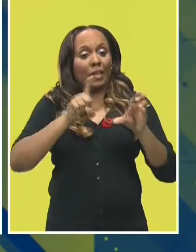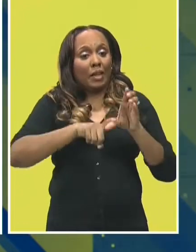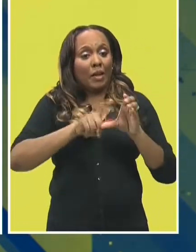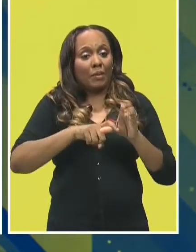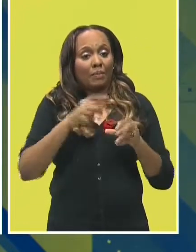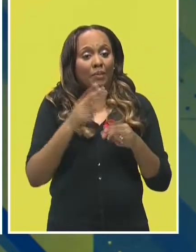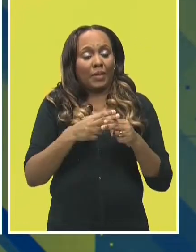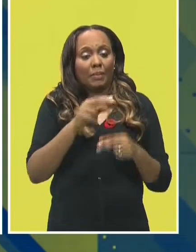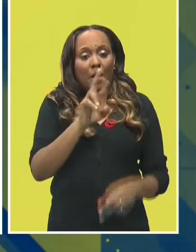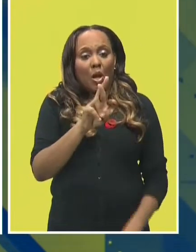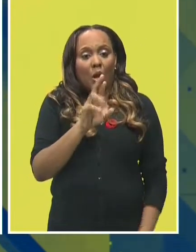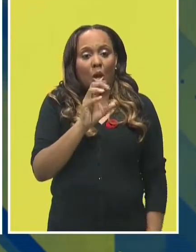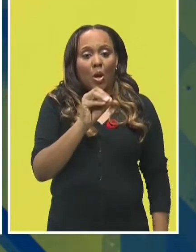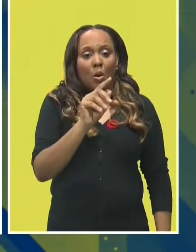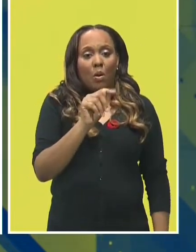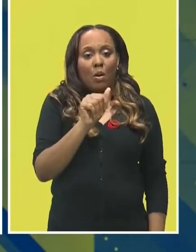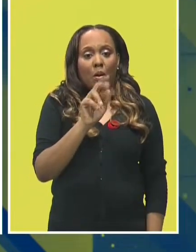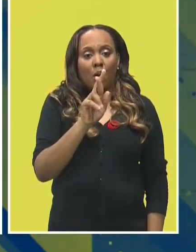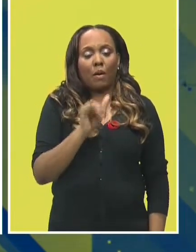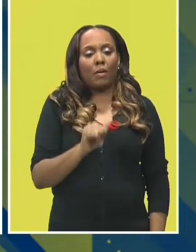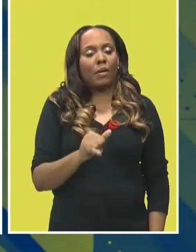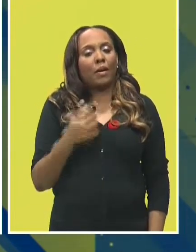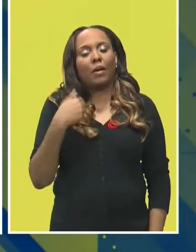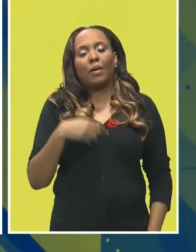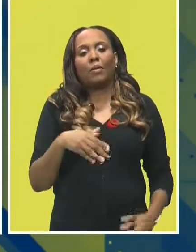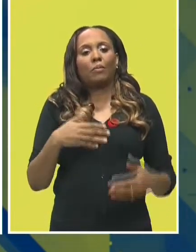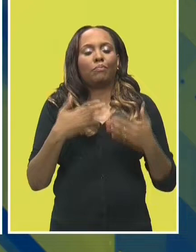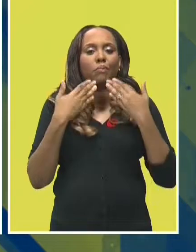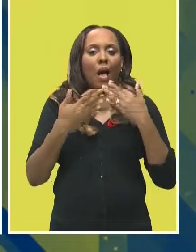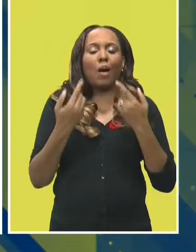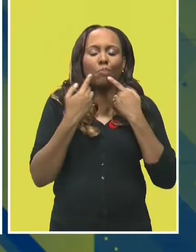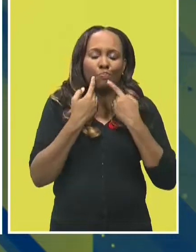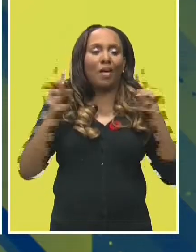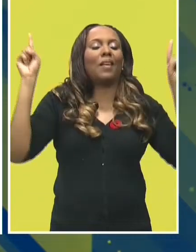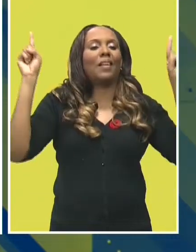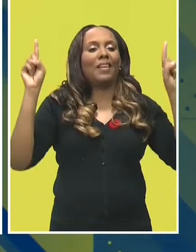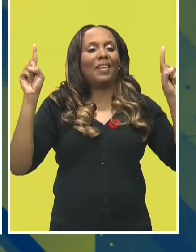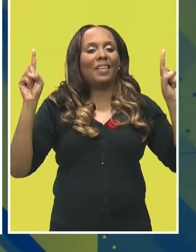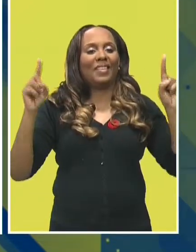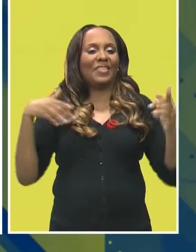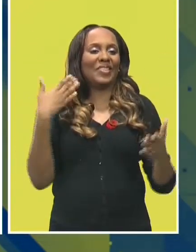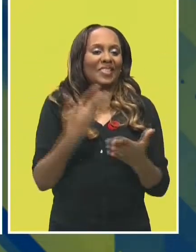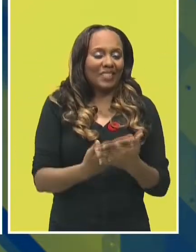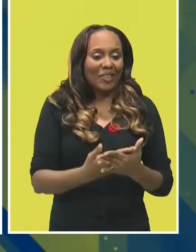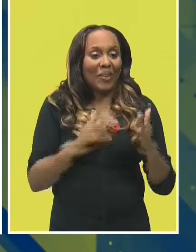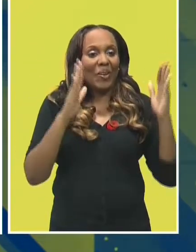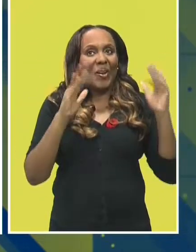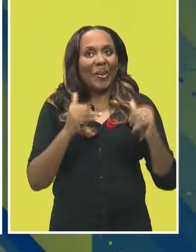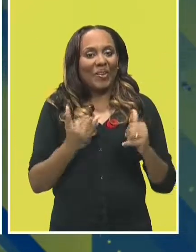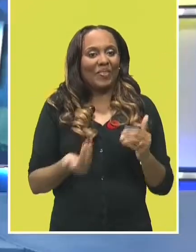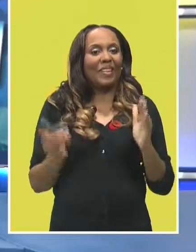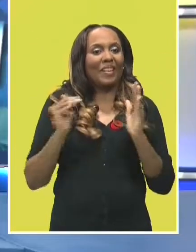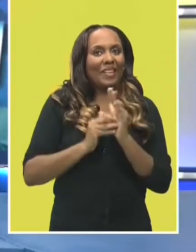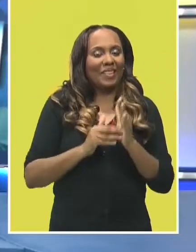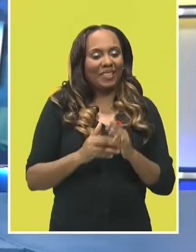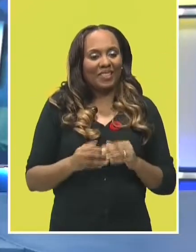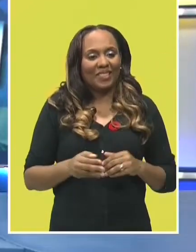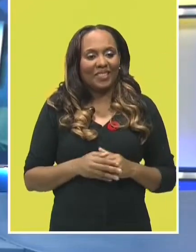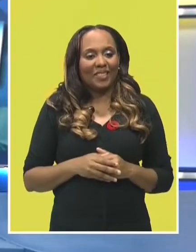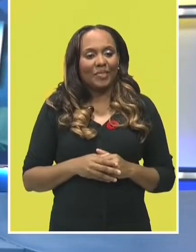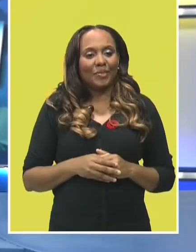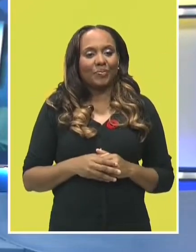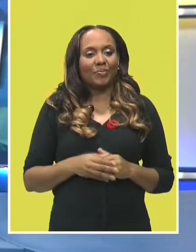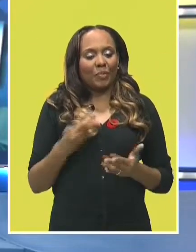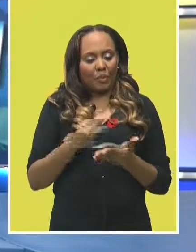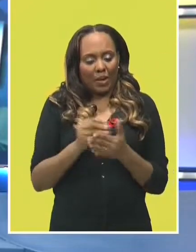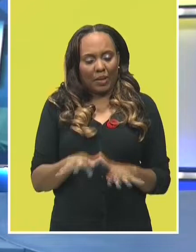Barbados, we eventually managed to get out here, and hopefully we'll come again. The